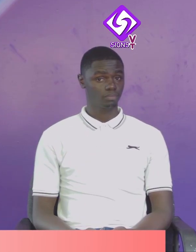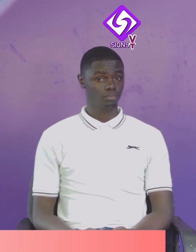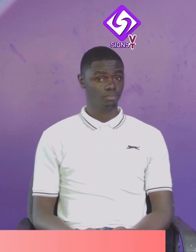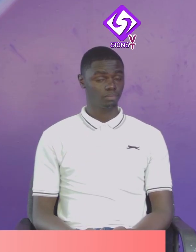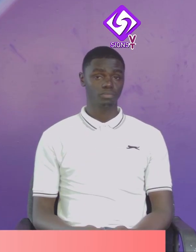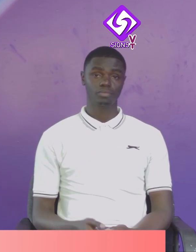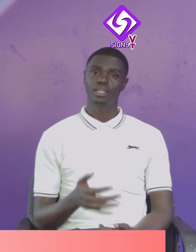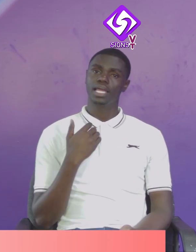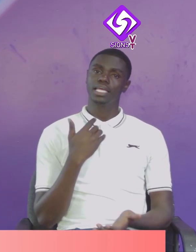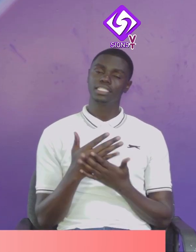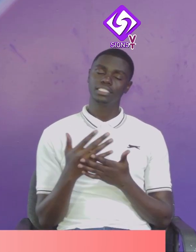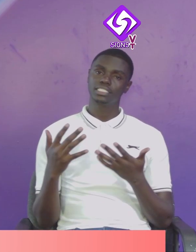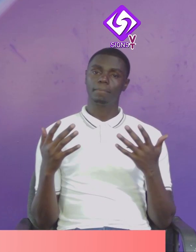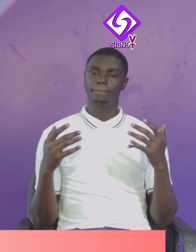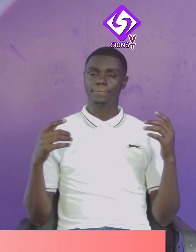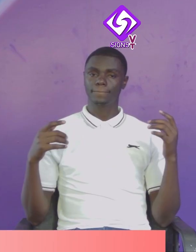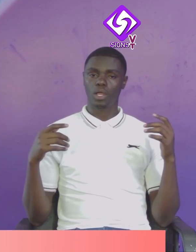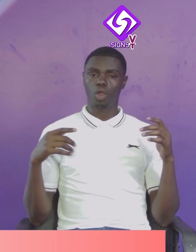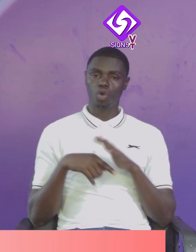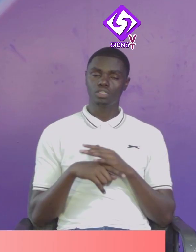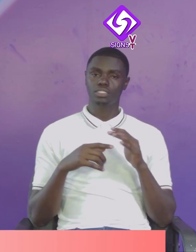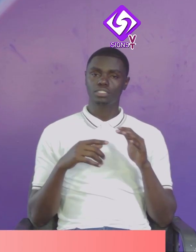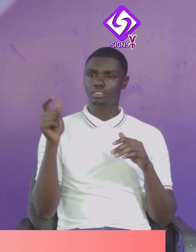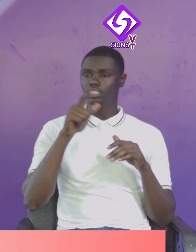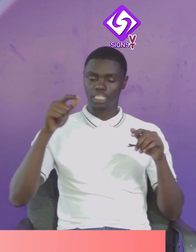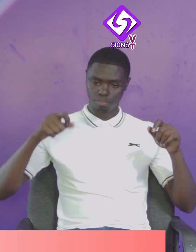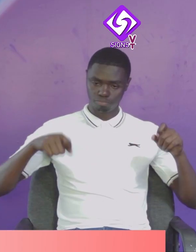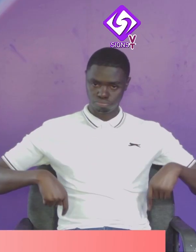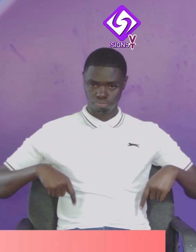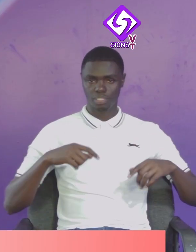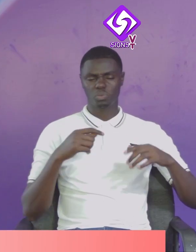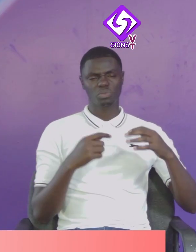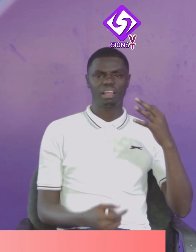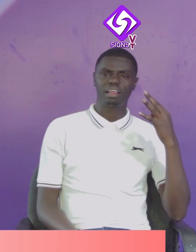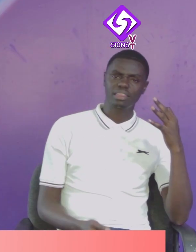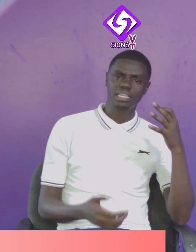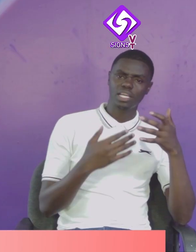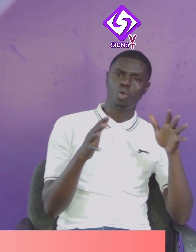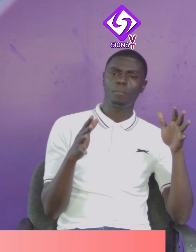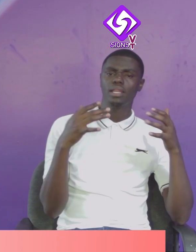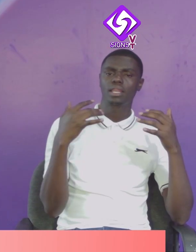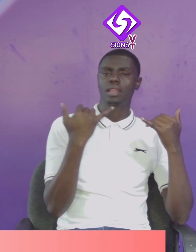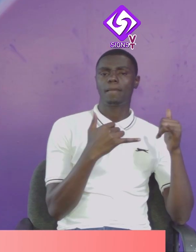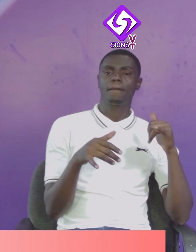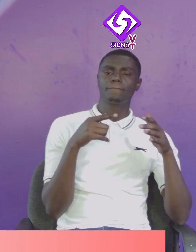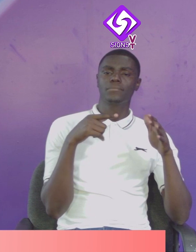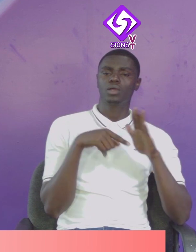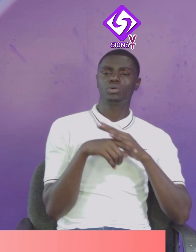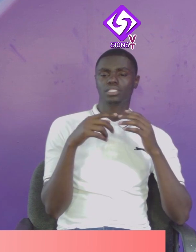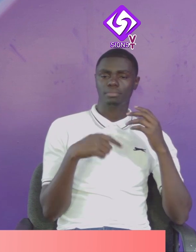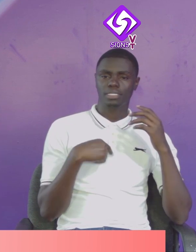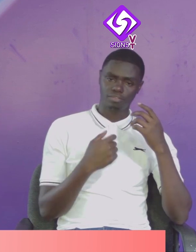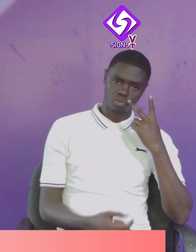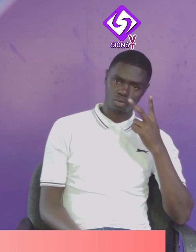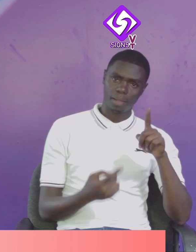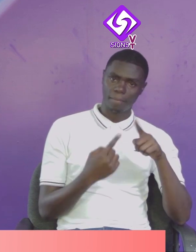balls that Italy could have conceded in that game, and they were up to 3 open play goals that I was seeing. But thanks